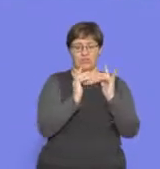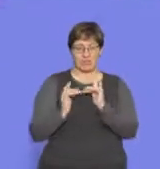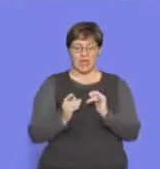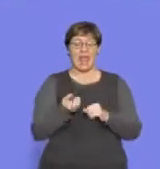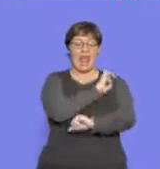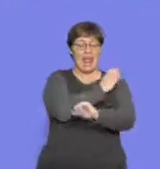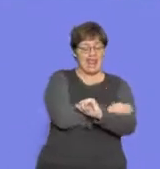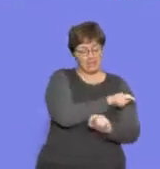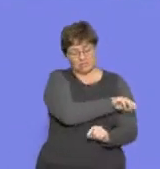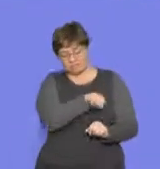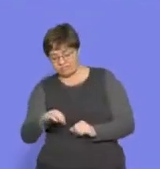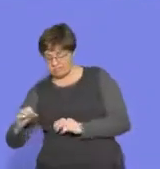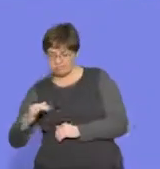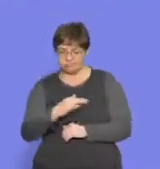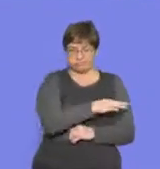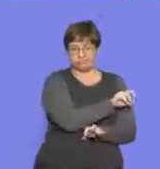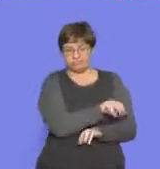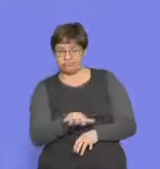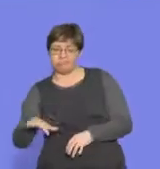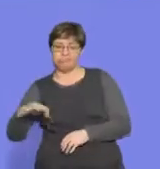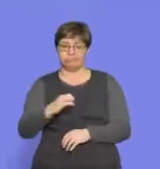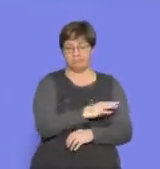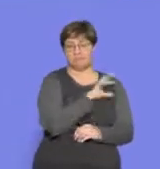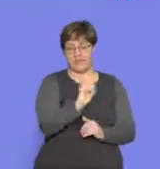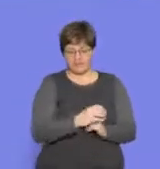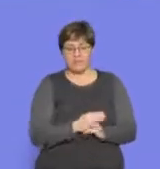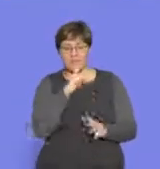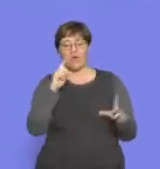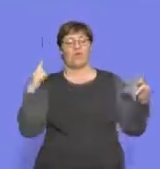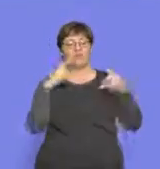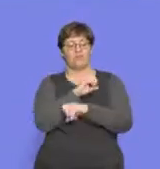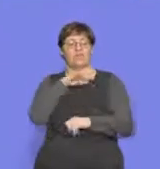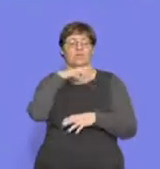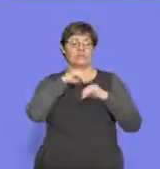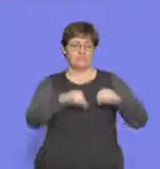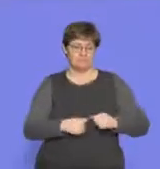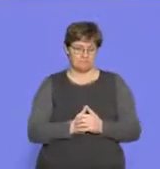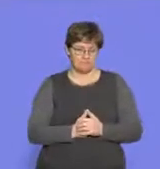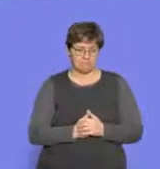energy between ecosystems. And that is what we refer to as the complexities of ecosystems.